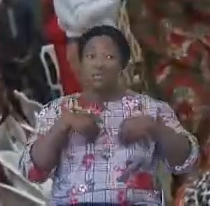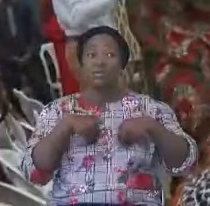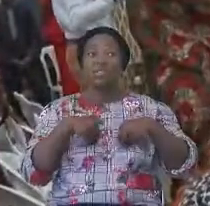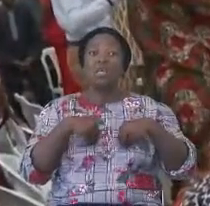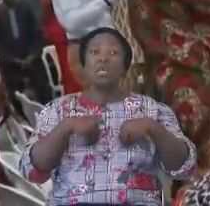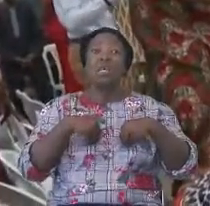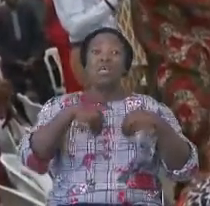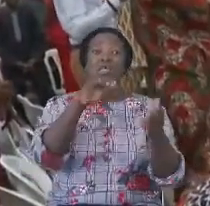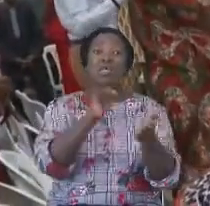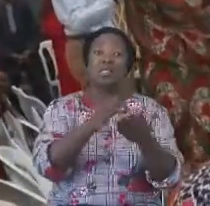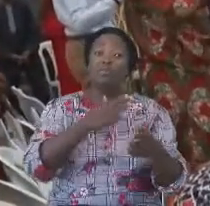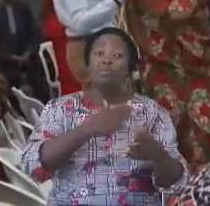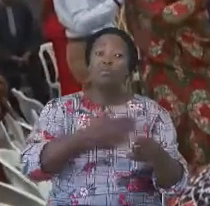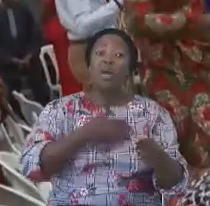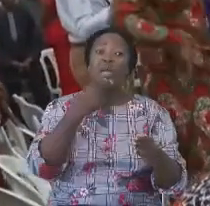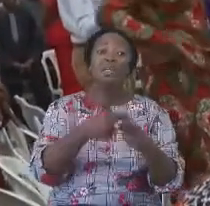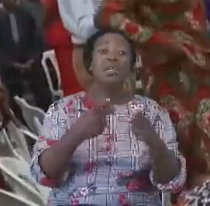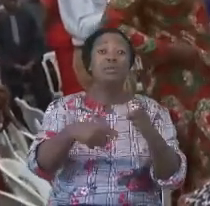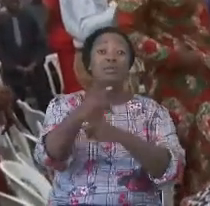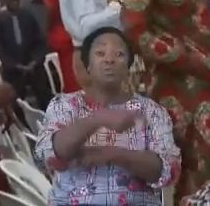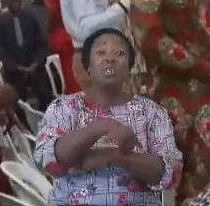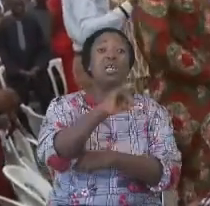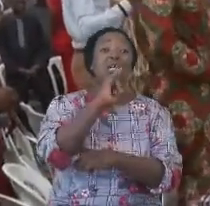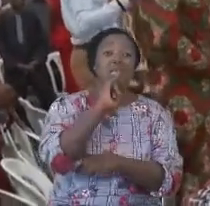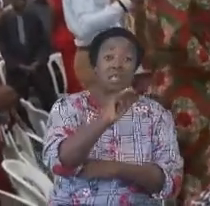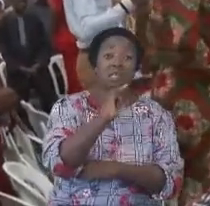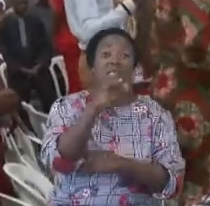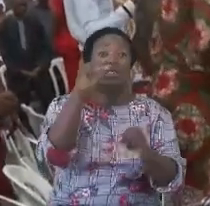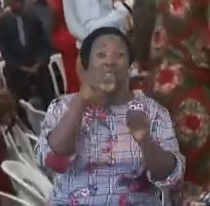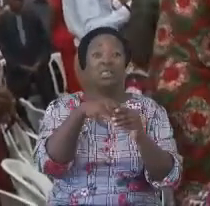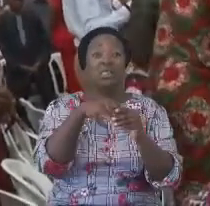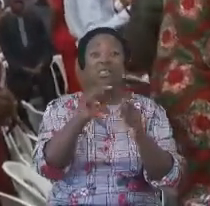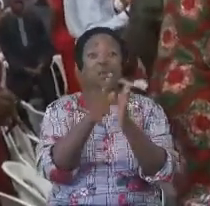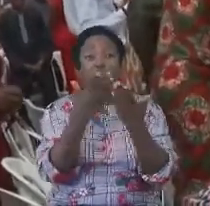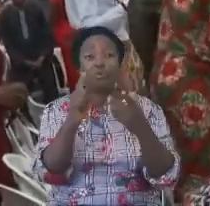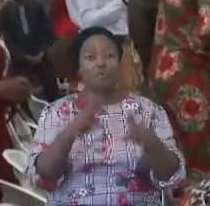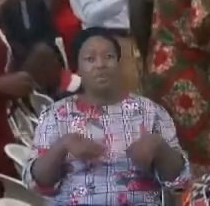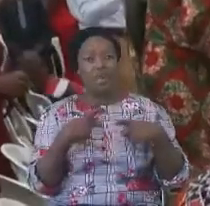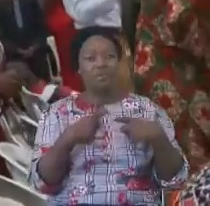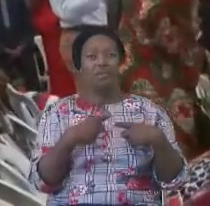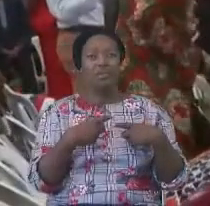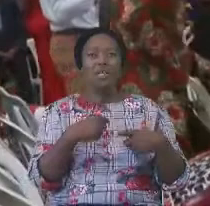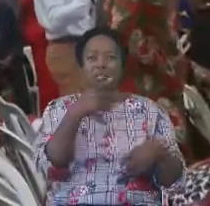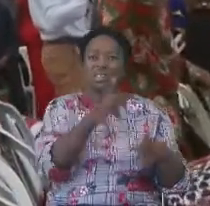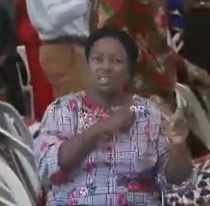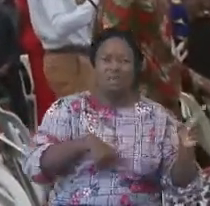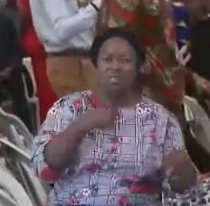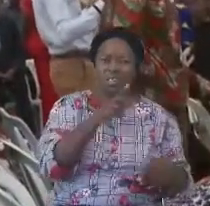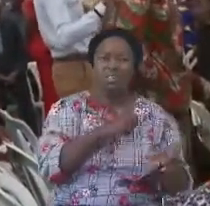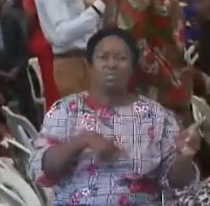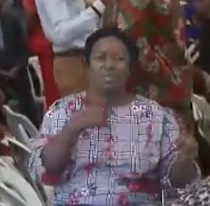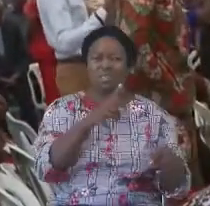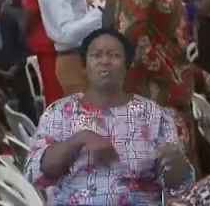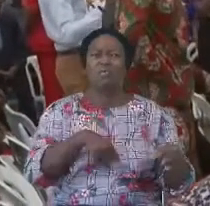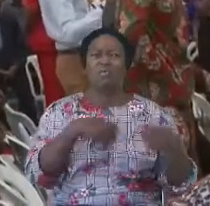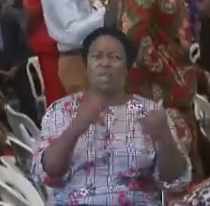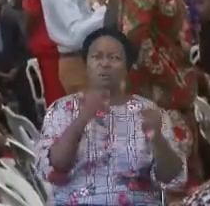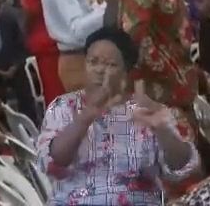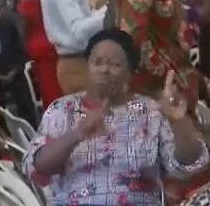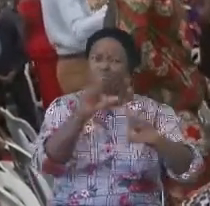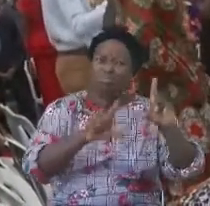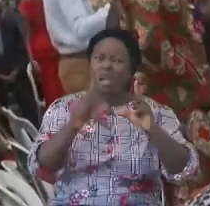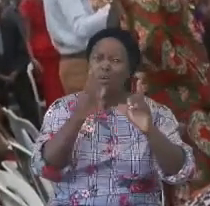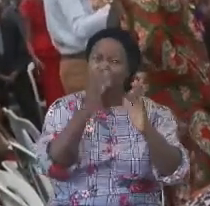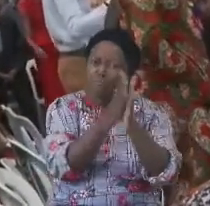I accept that salvation. And I accept that my name today is the book